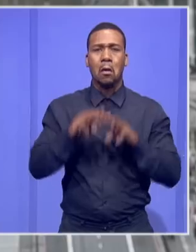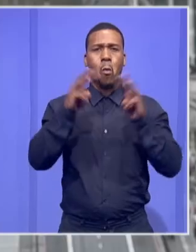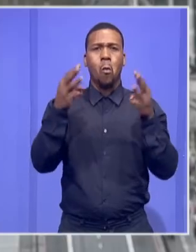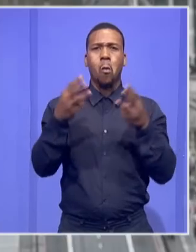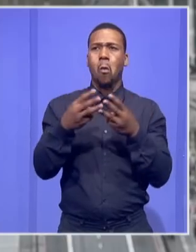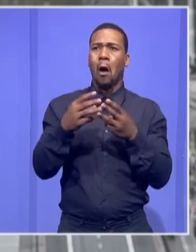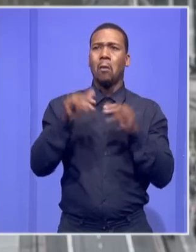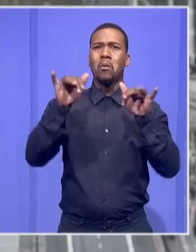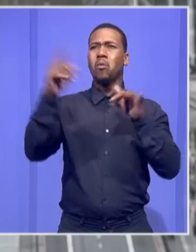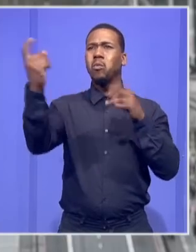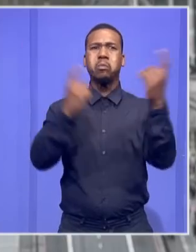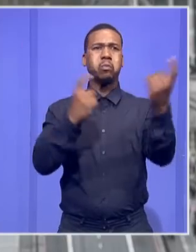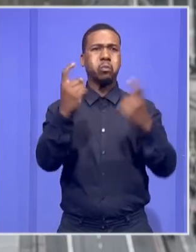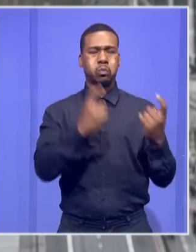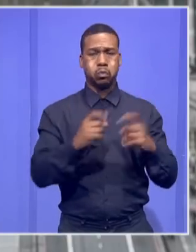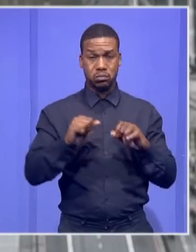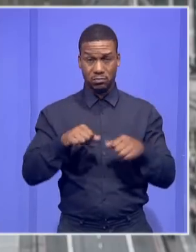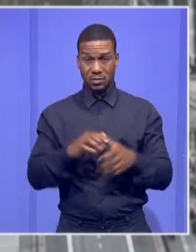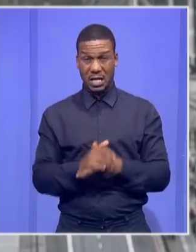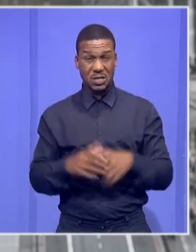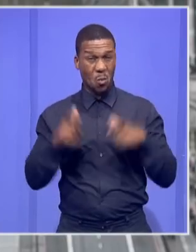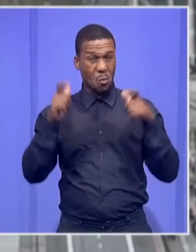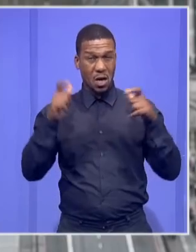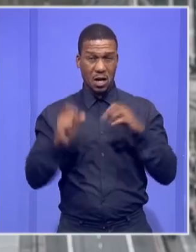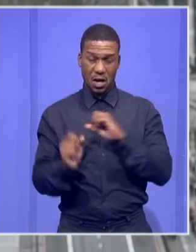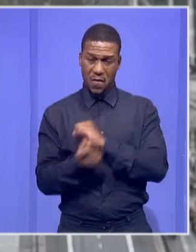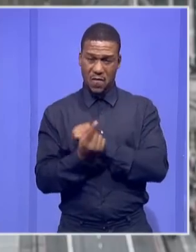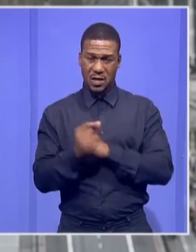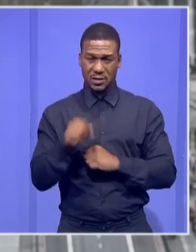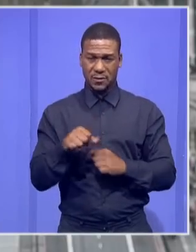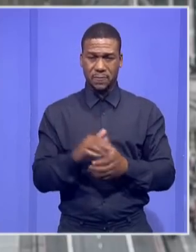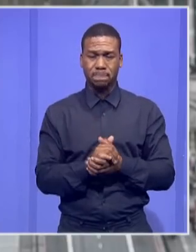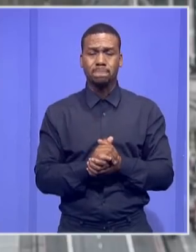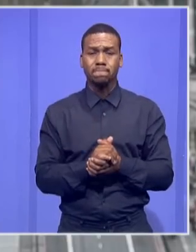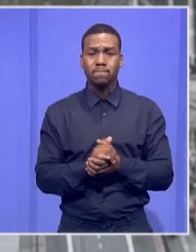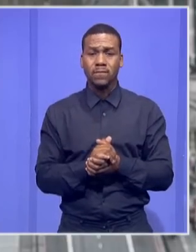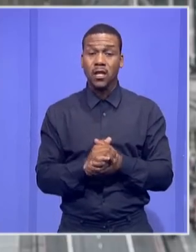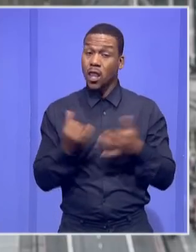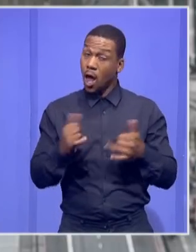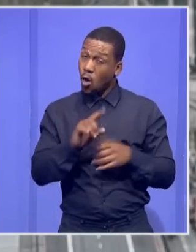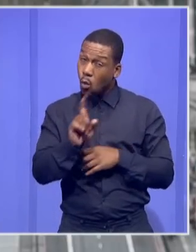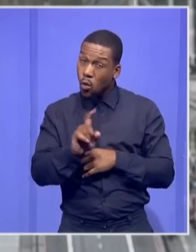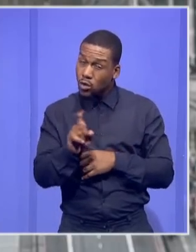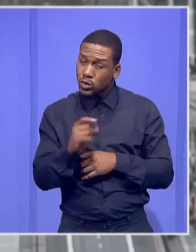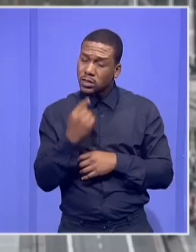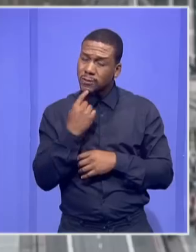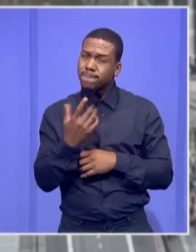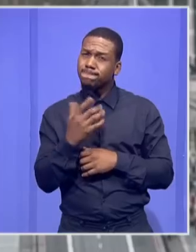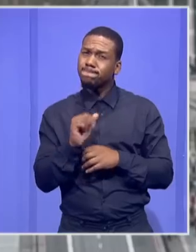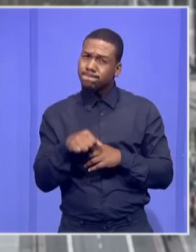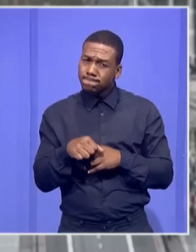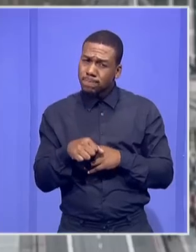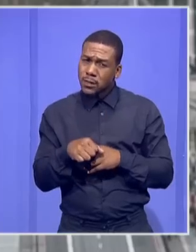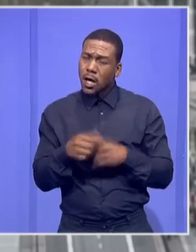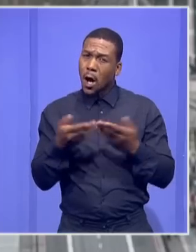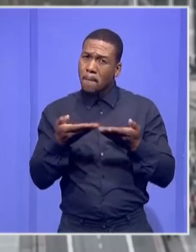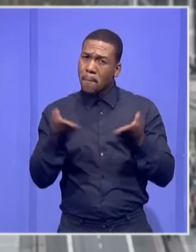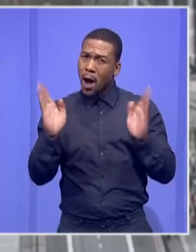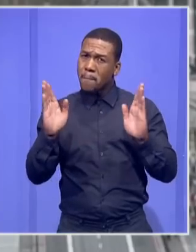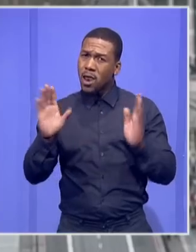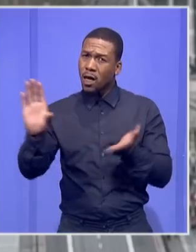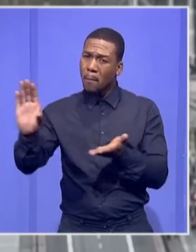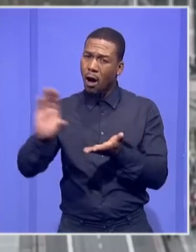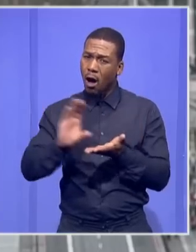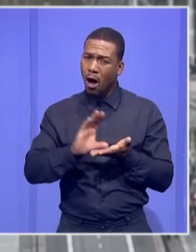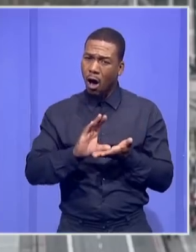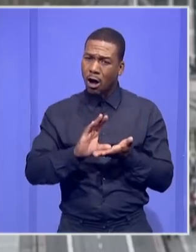any major royal event, of course the questions begin about whether they should receive any public money, about what the benefit